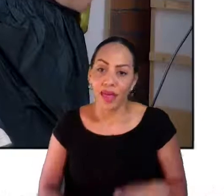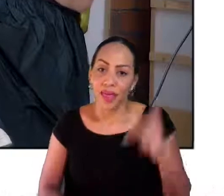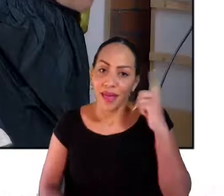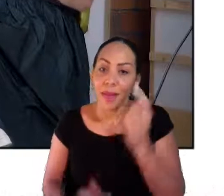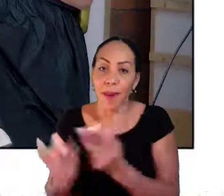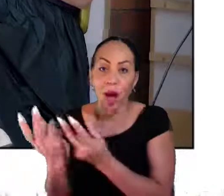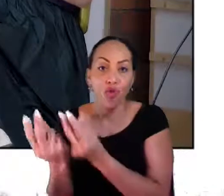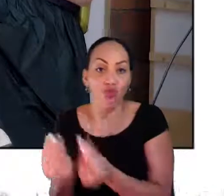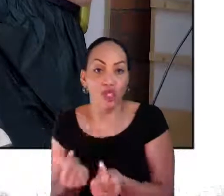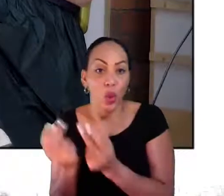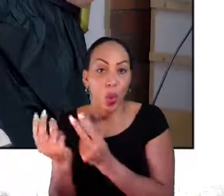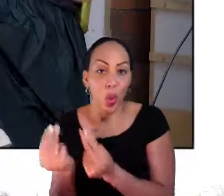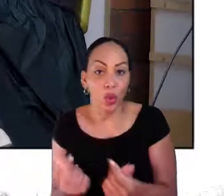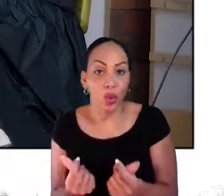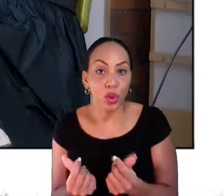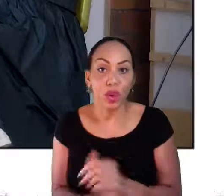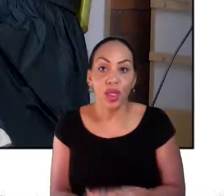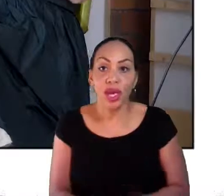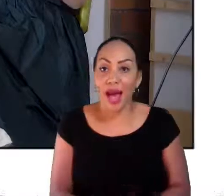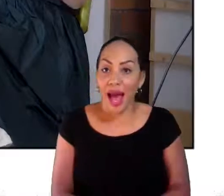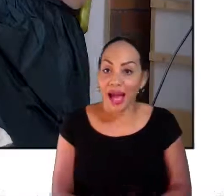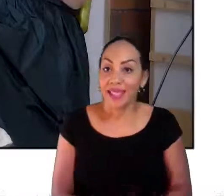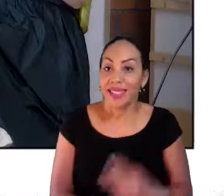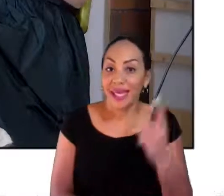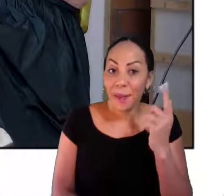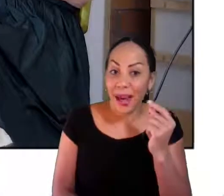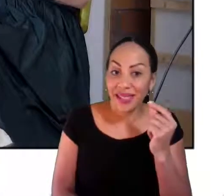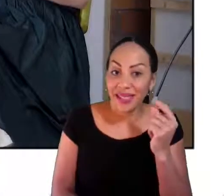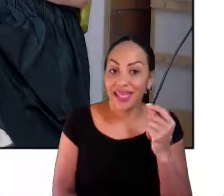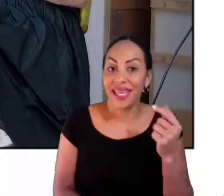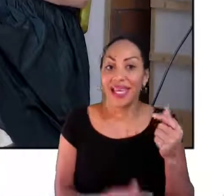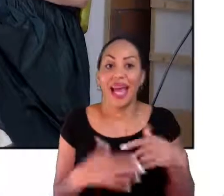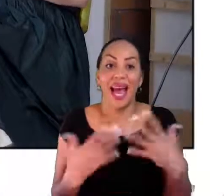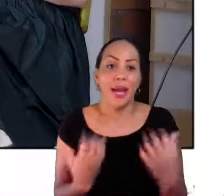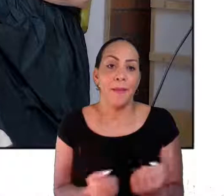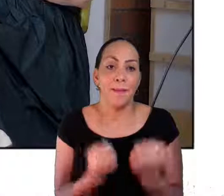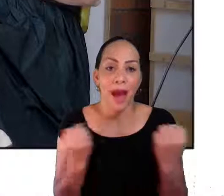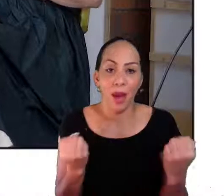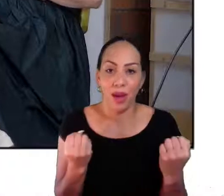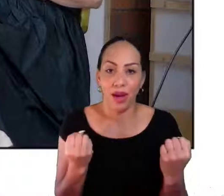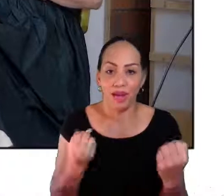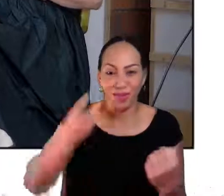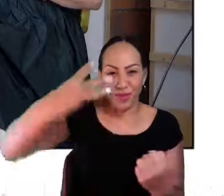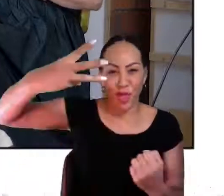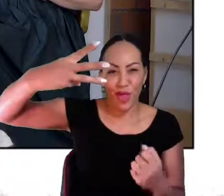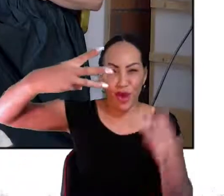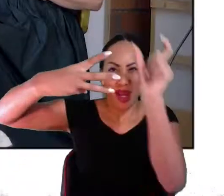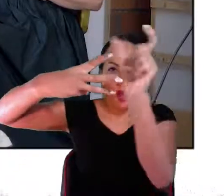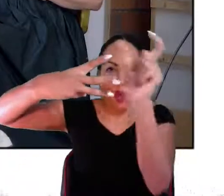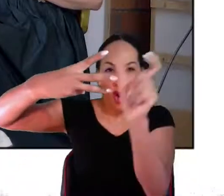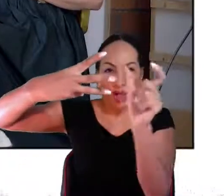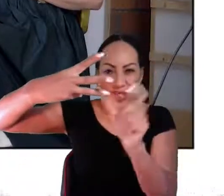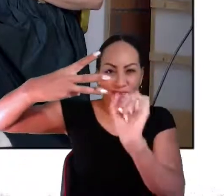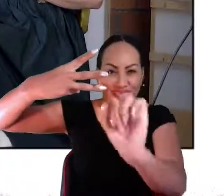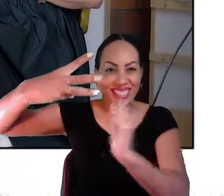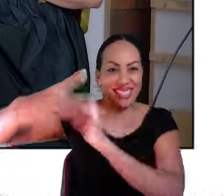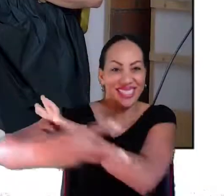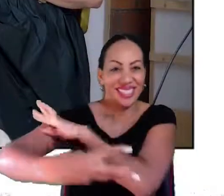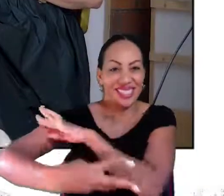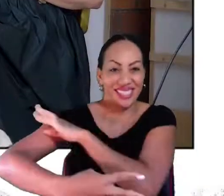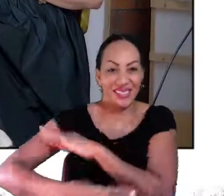or capacity, resource and power. Yeah. Can you speak a little bit to that? Absolutely. As you can see, I'm a big fan of